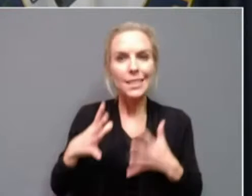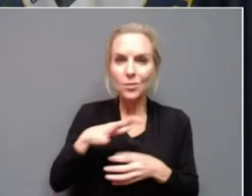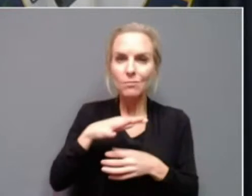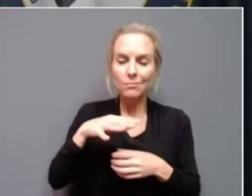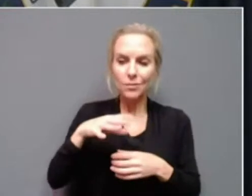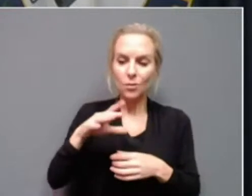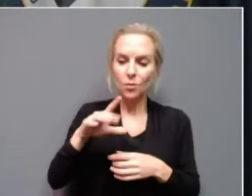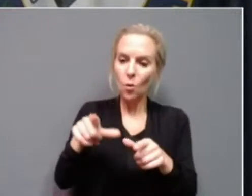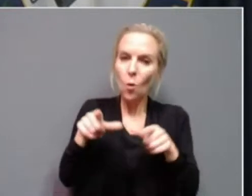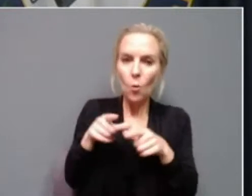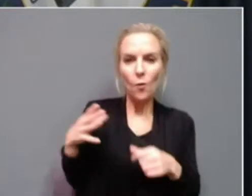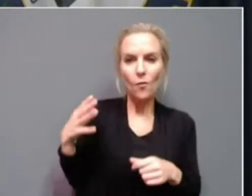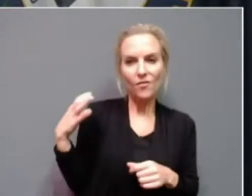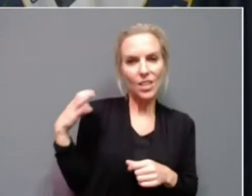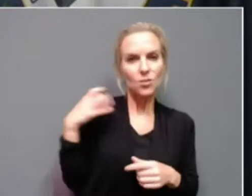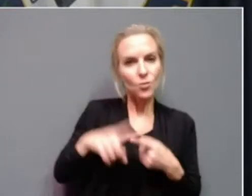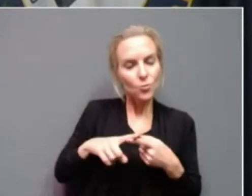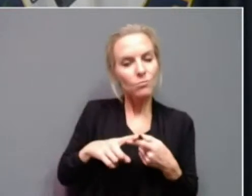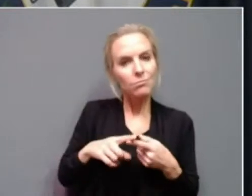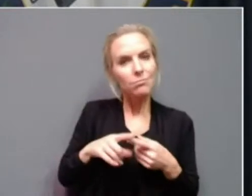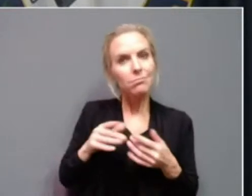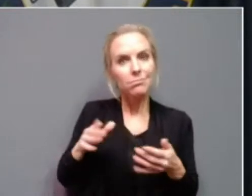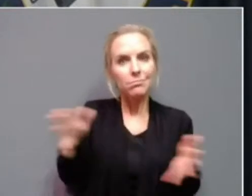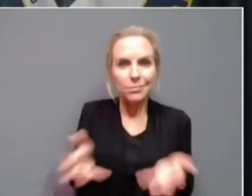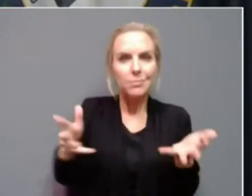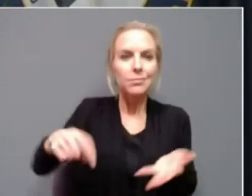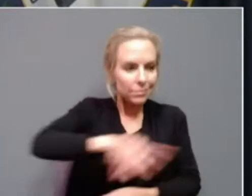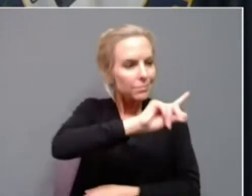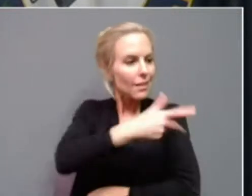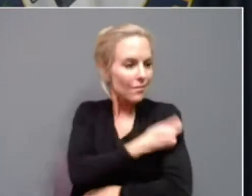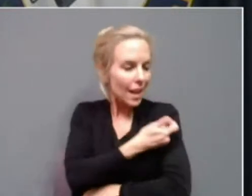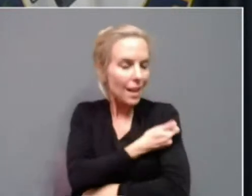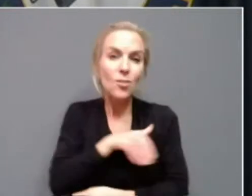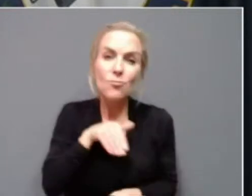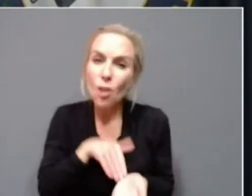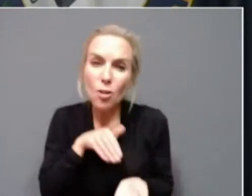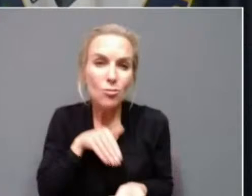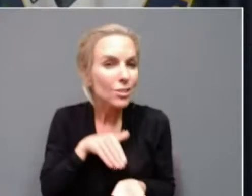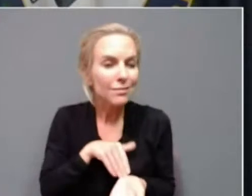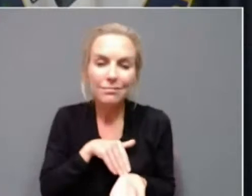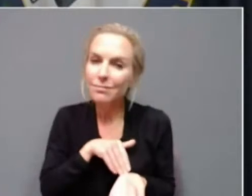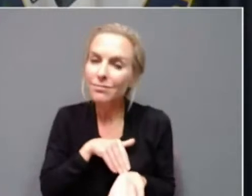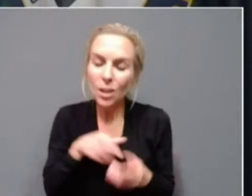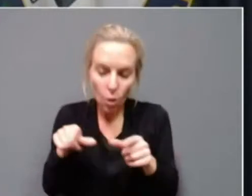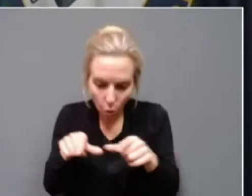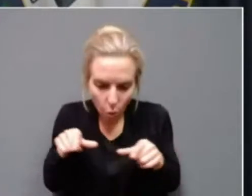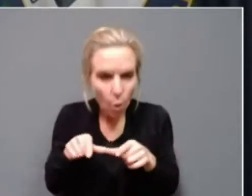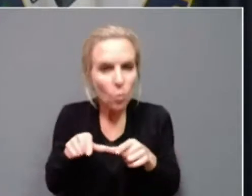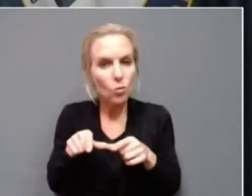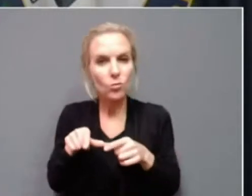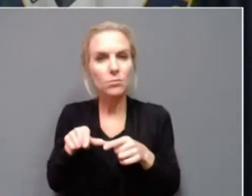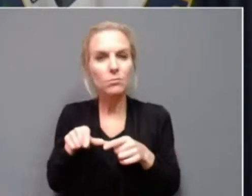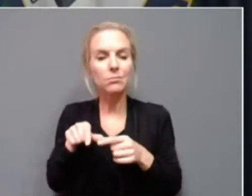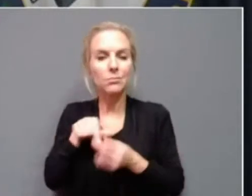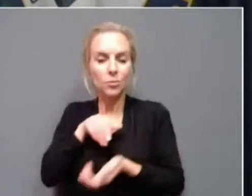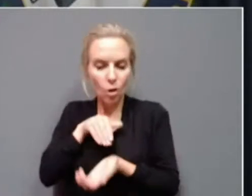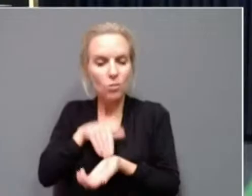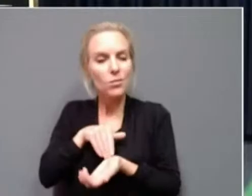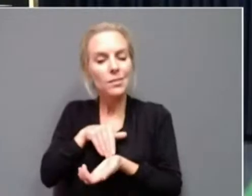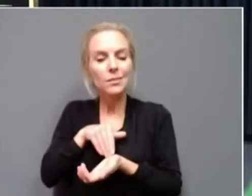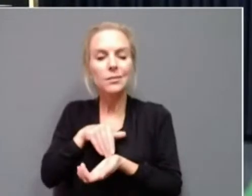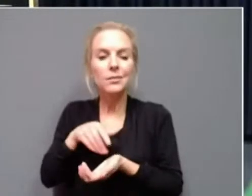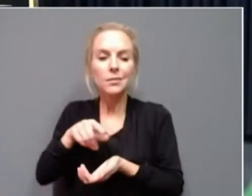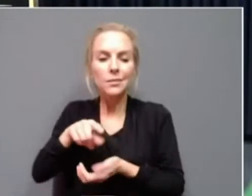to get vaccinated. We've had doctors, local practitioners asking people to get